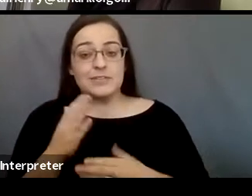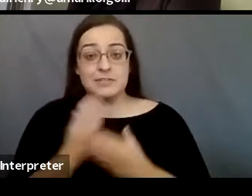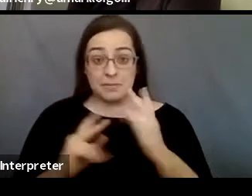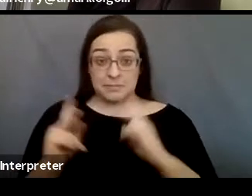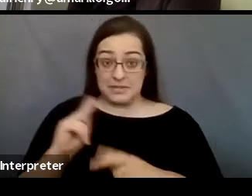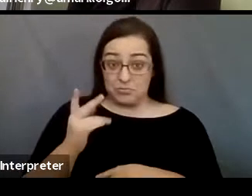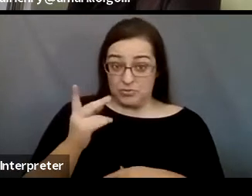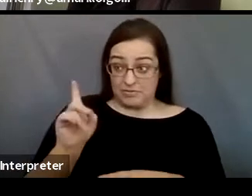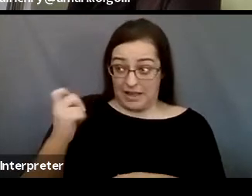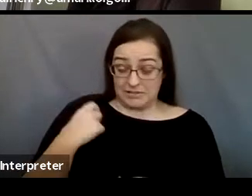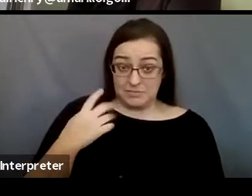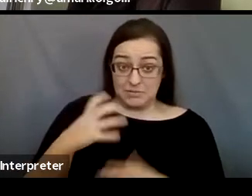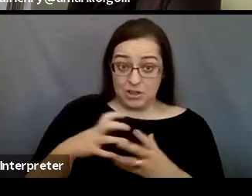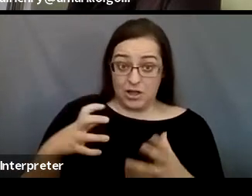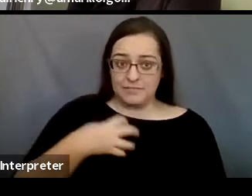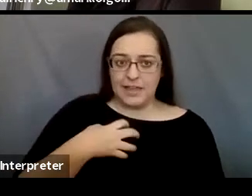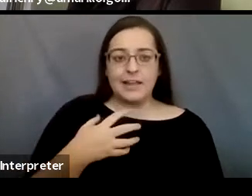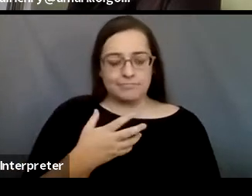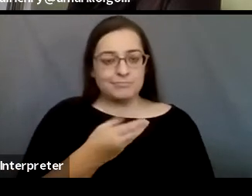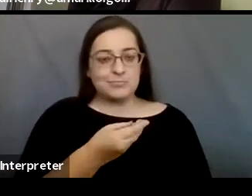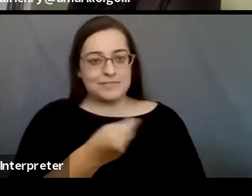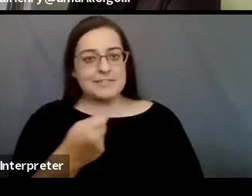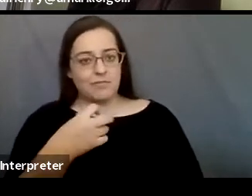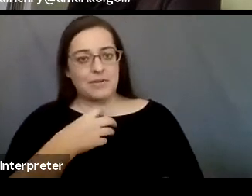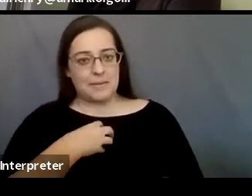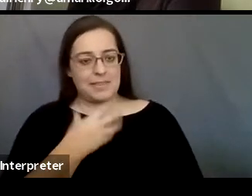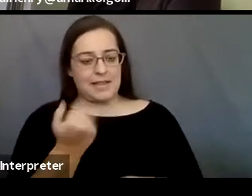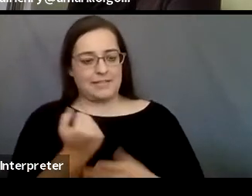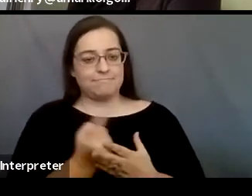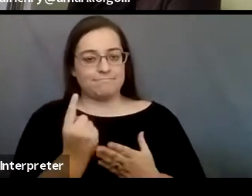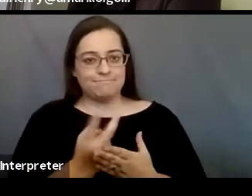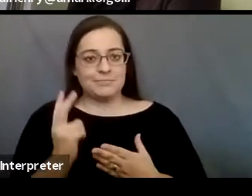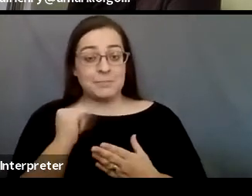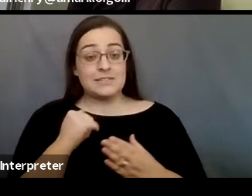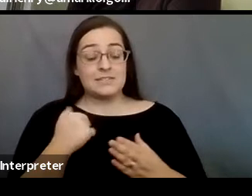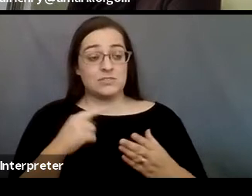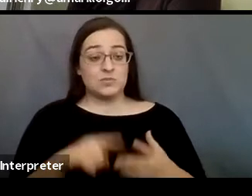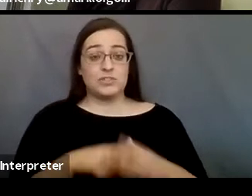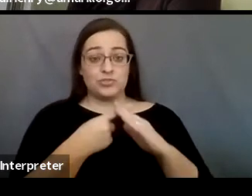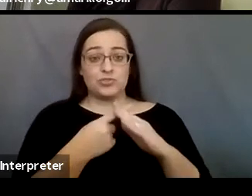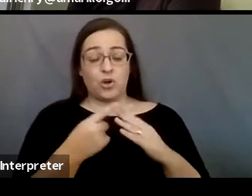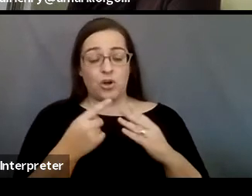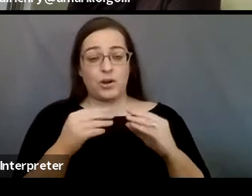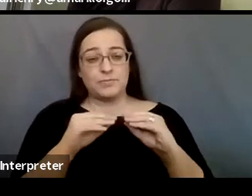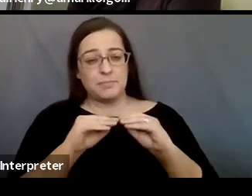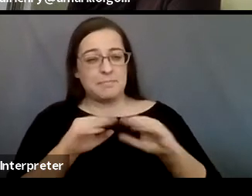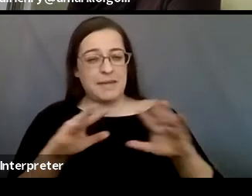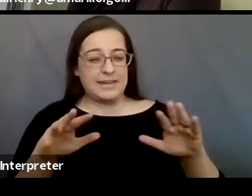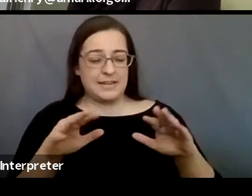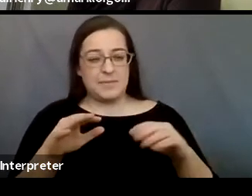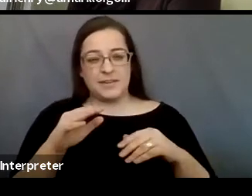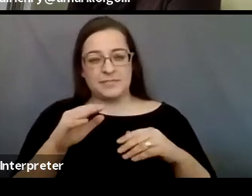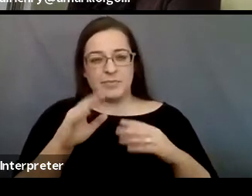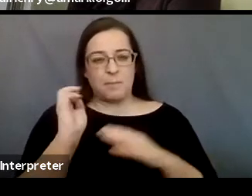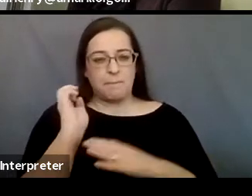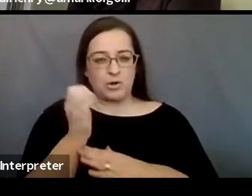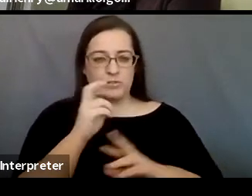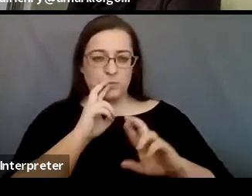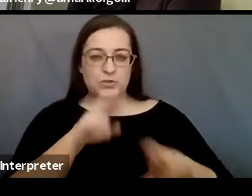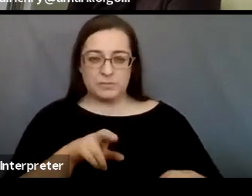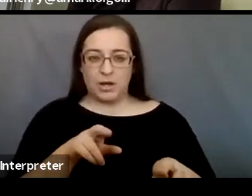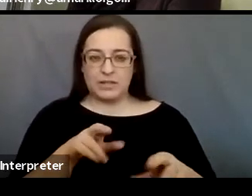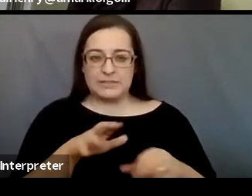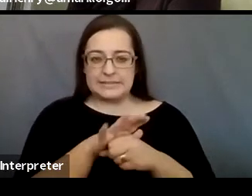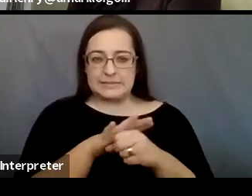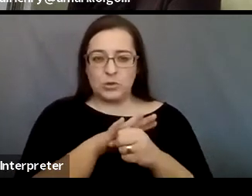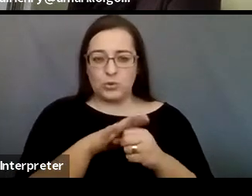lot of complaints. We've gotten a number of complaints over the last couple of weeks, especially since we've done the pandemic emergency response measures ordinance.